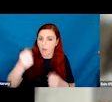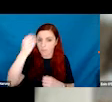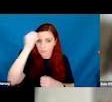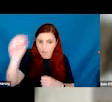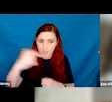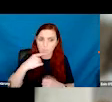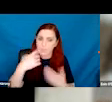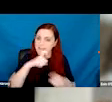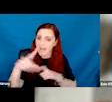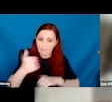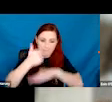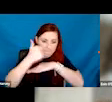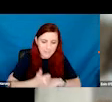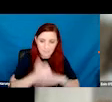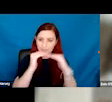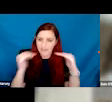met.